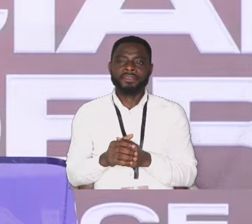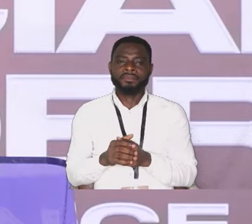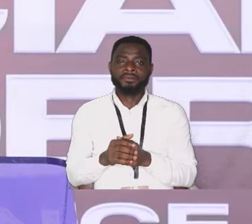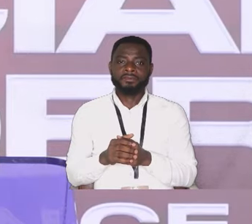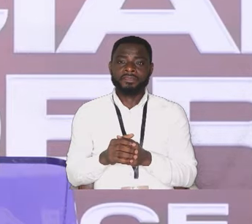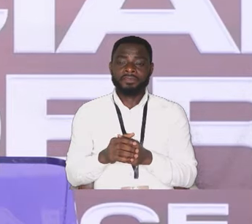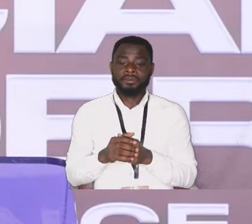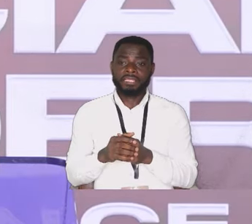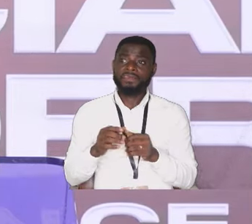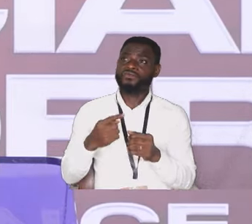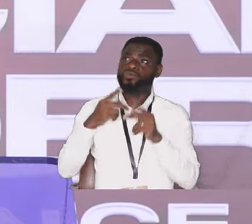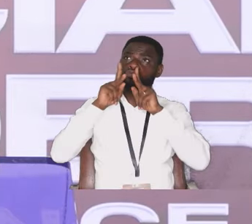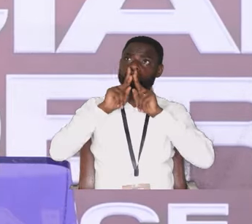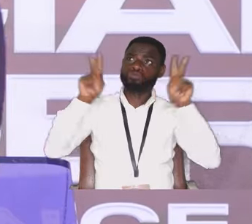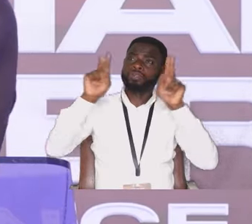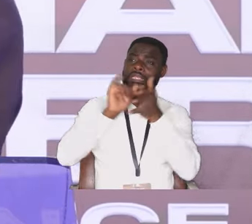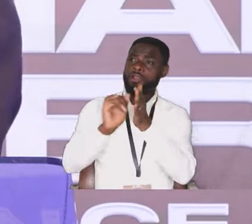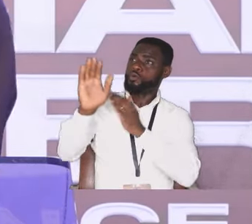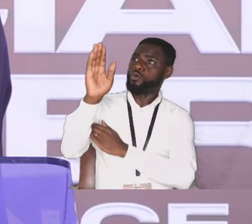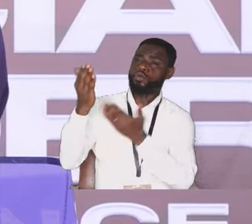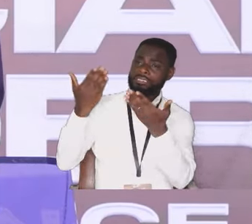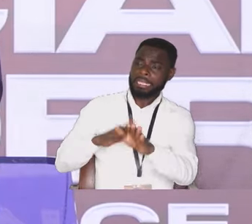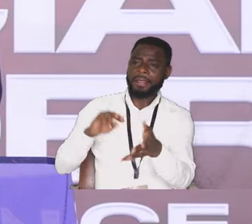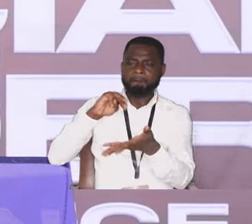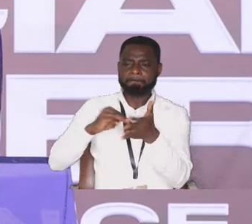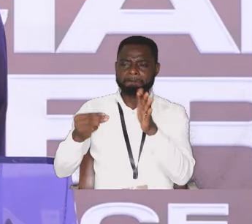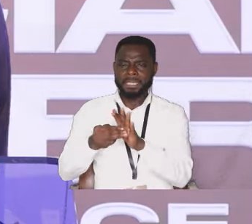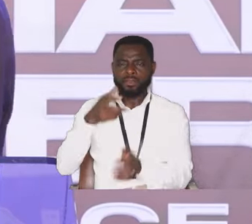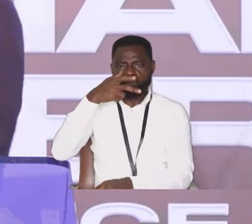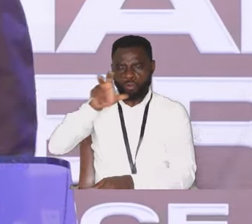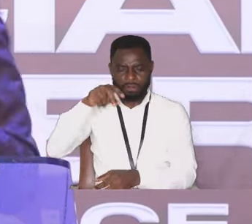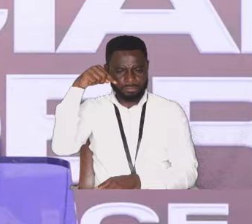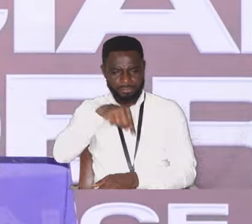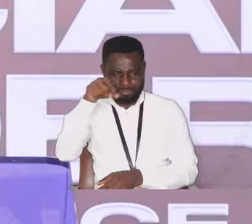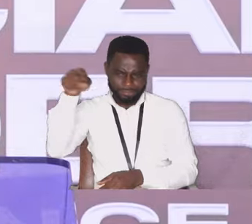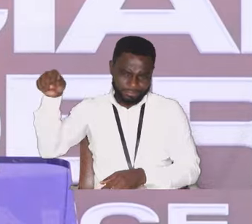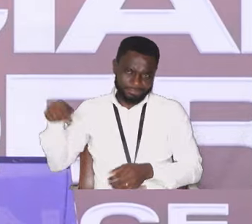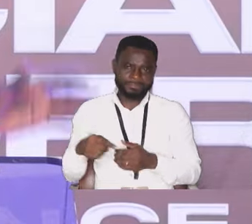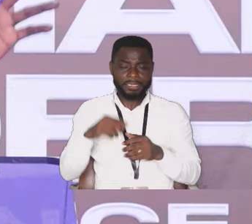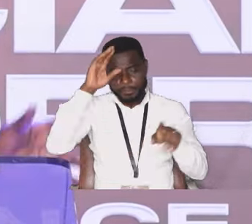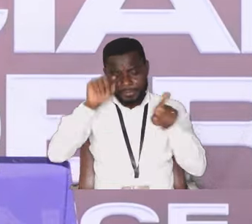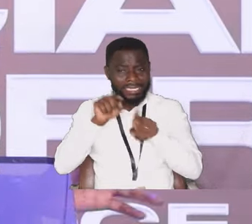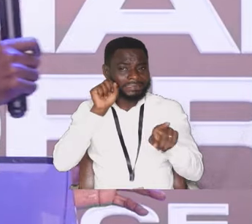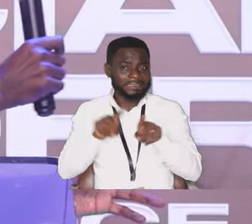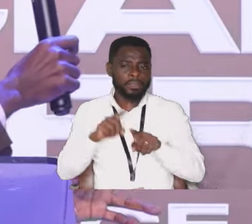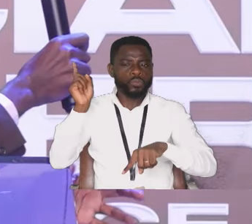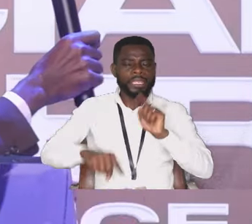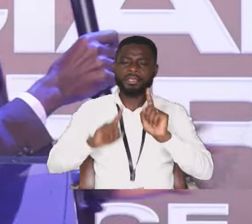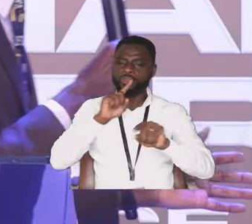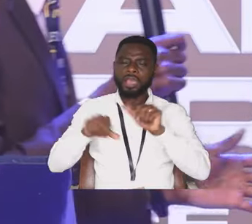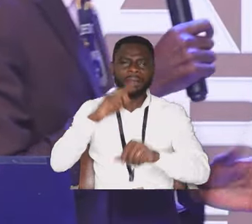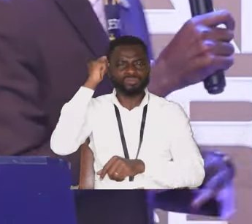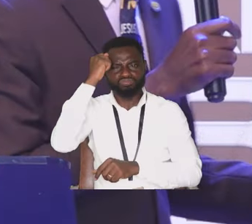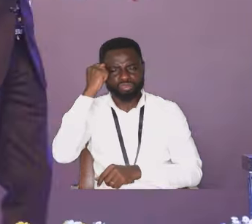is dead alone, it means that there is a corruption in society. In fact, brothers and sisters, we cannot be talking about theories